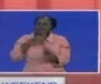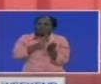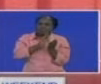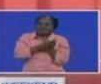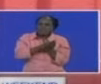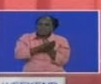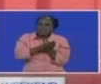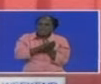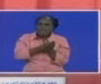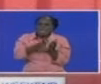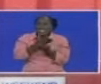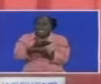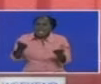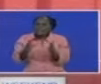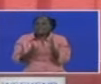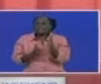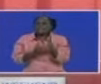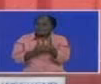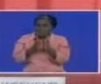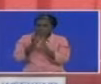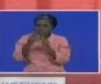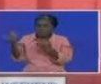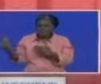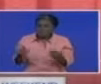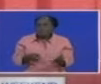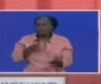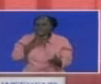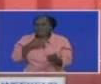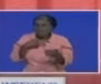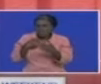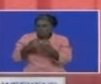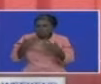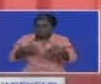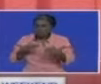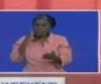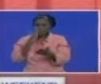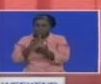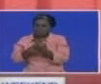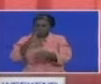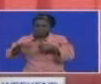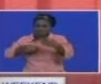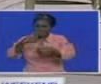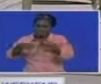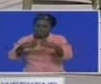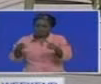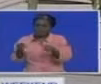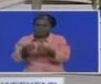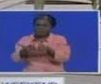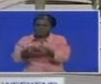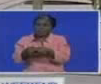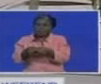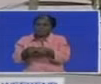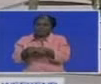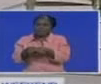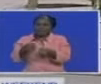and therefore any development that gets to bring the water close to the people is assured of a continuous flow of the same. Until their taps